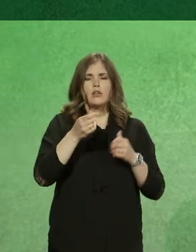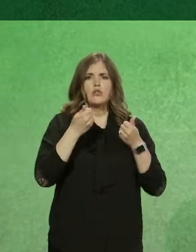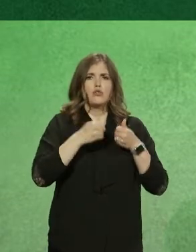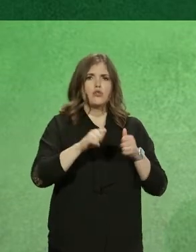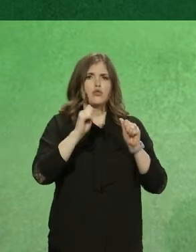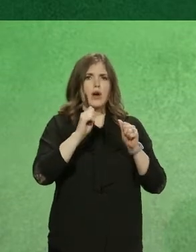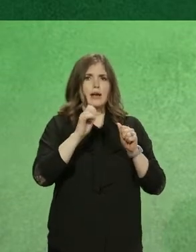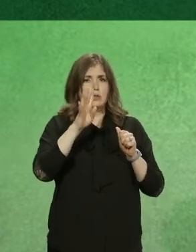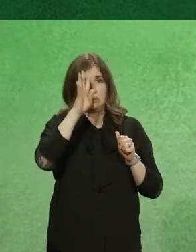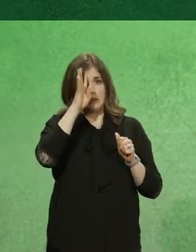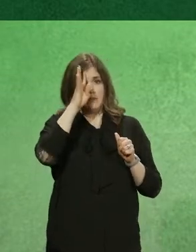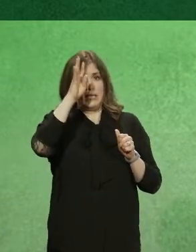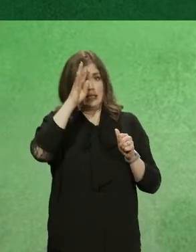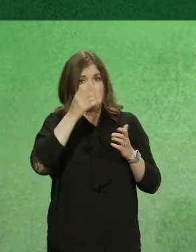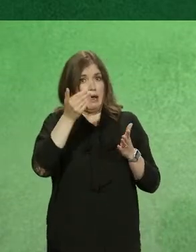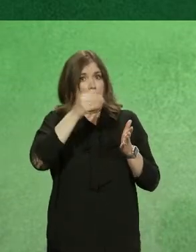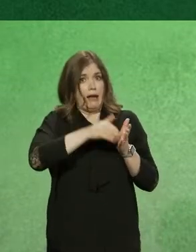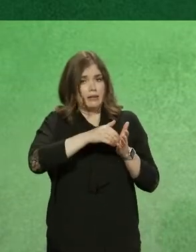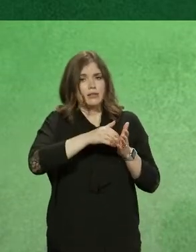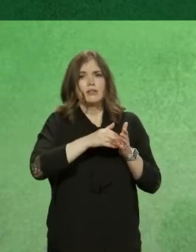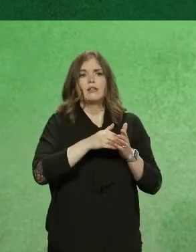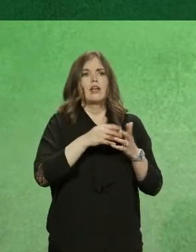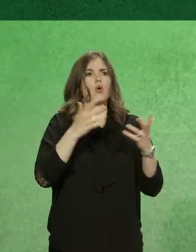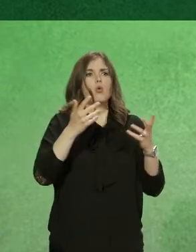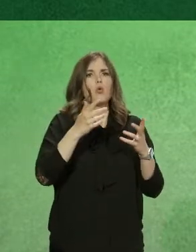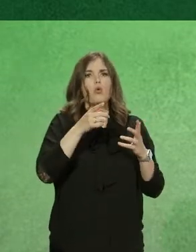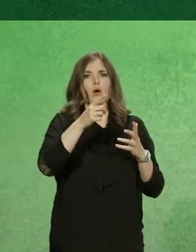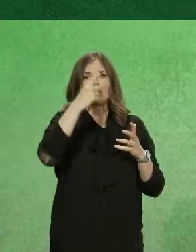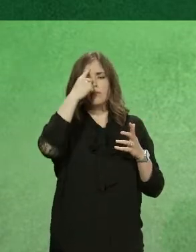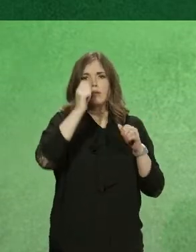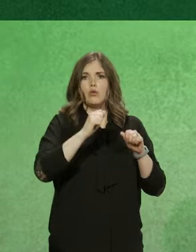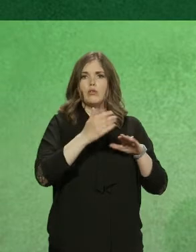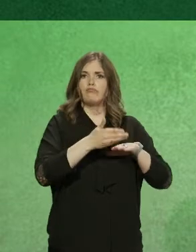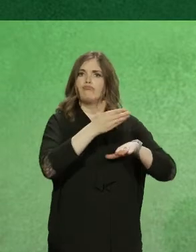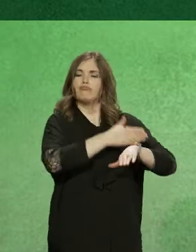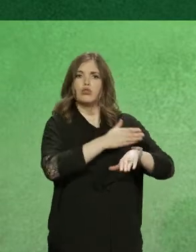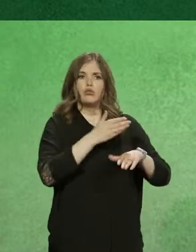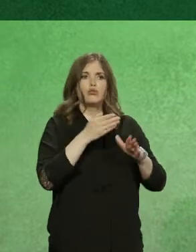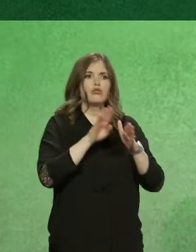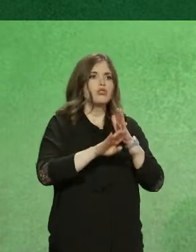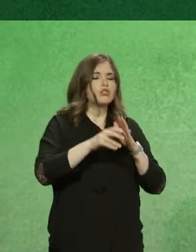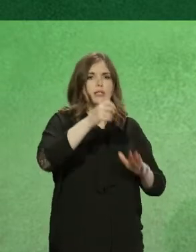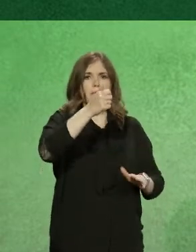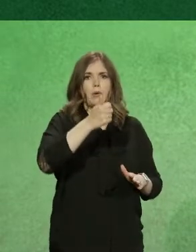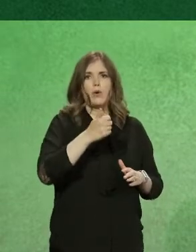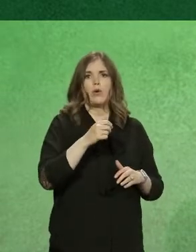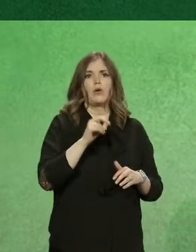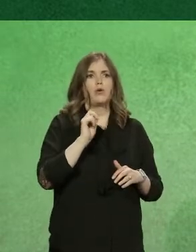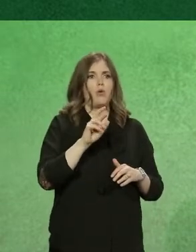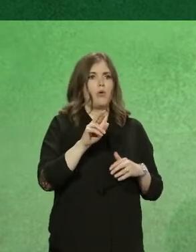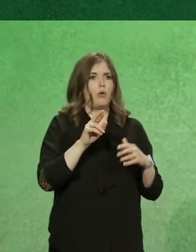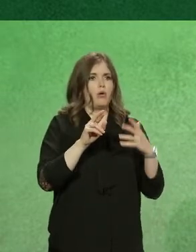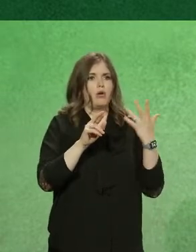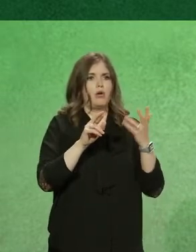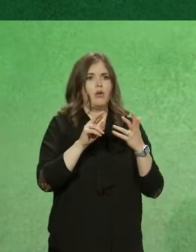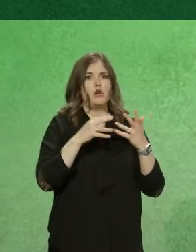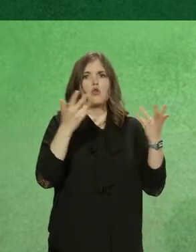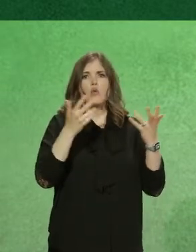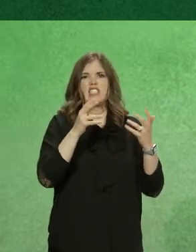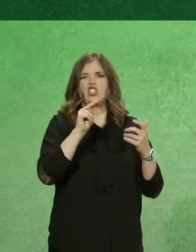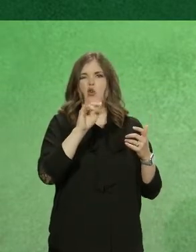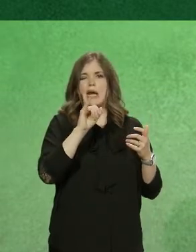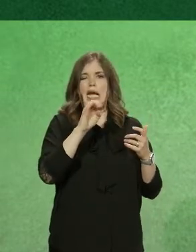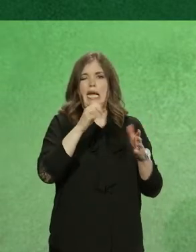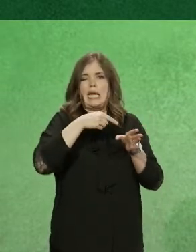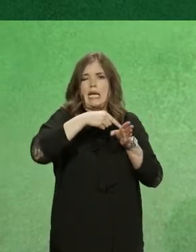to reinvent it, in the sense of what do you think you can do better or cheaper, or what's your niche, and how